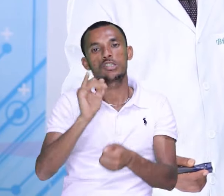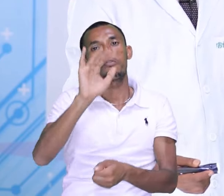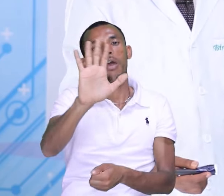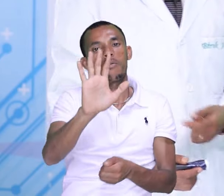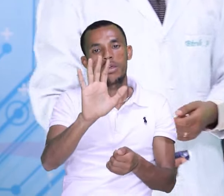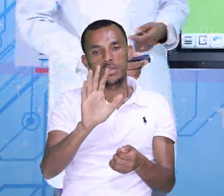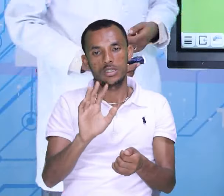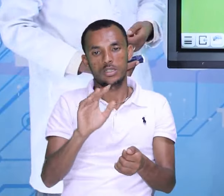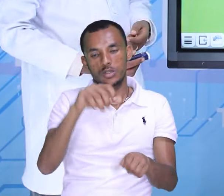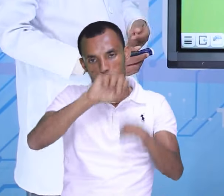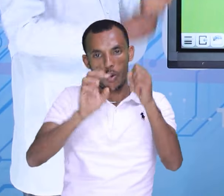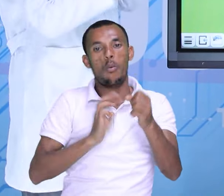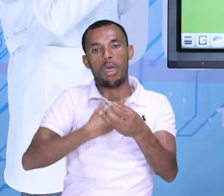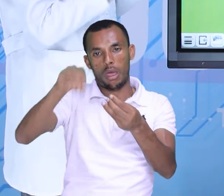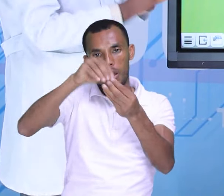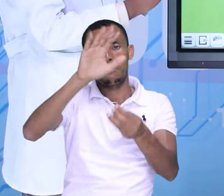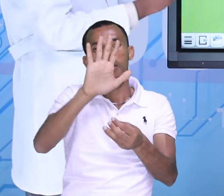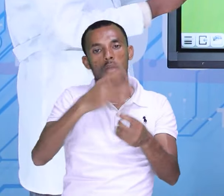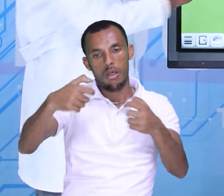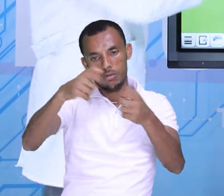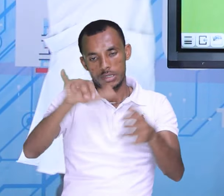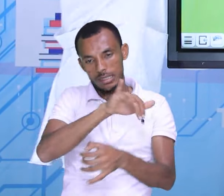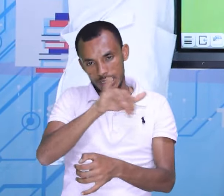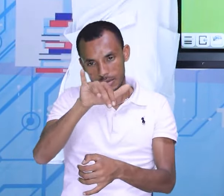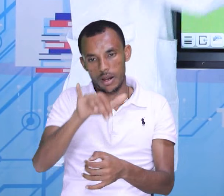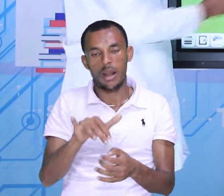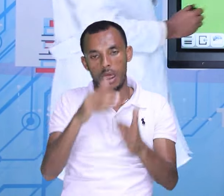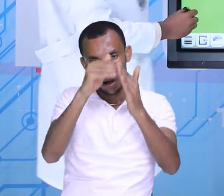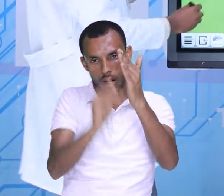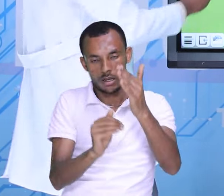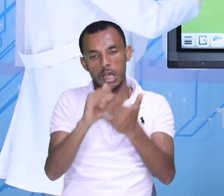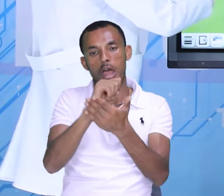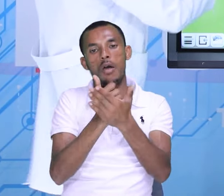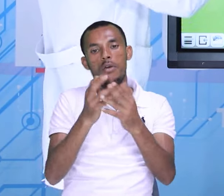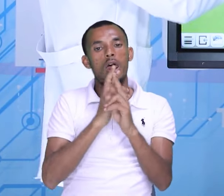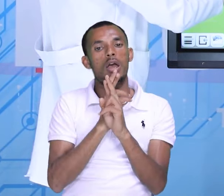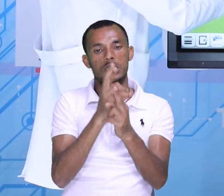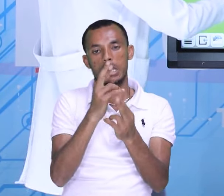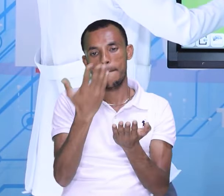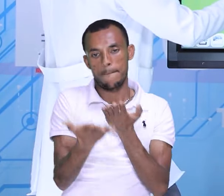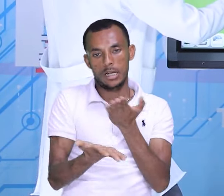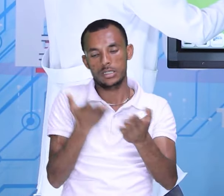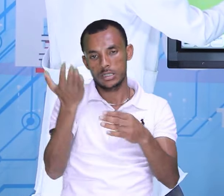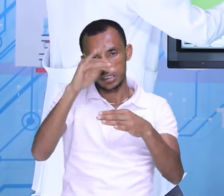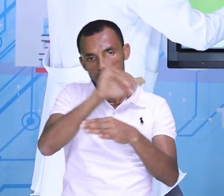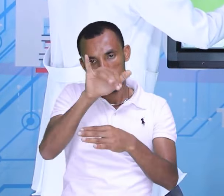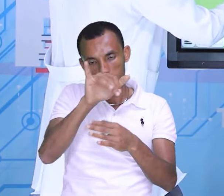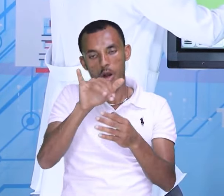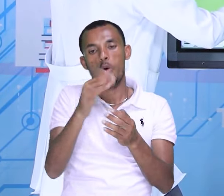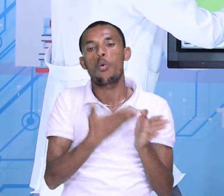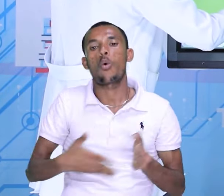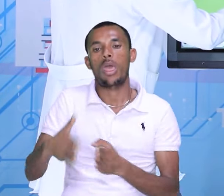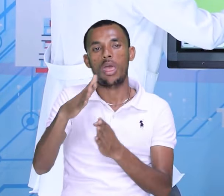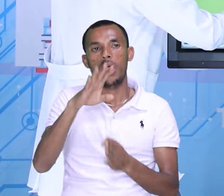Already here oxidation half reaction. Similarly, reduction half reaction balanced in a similar way.